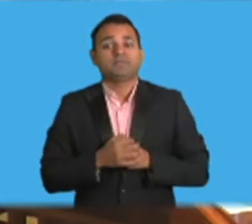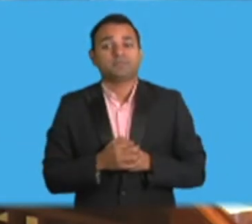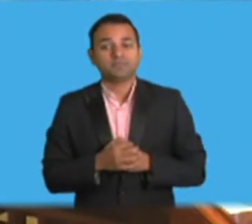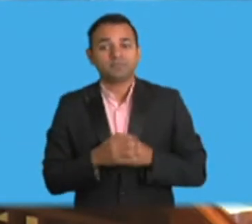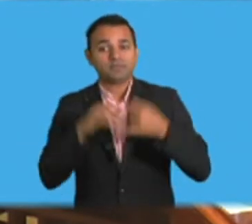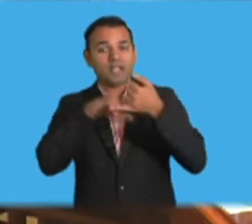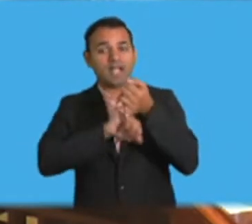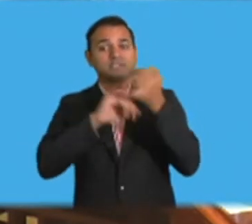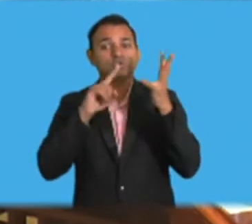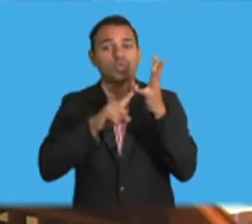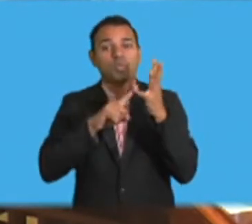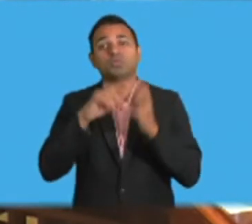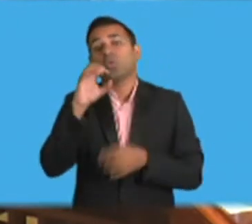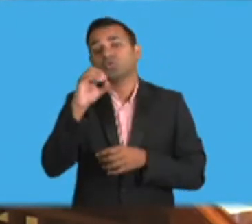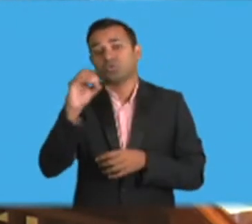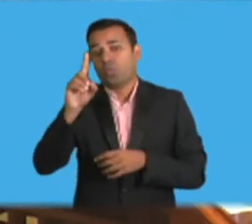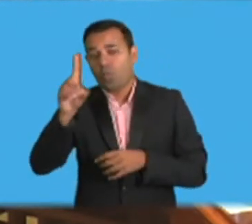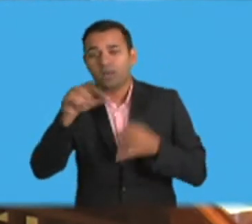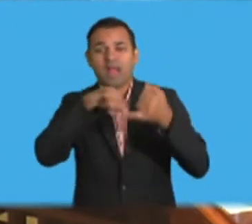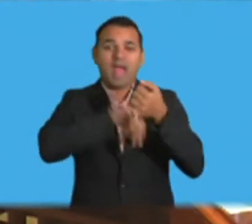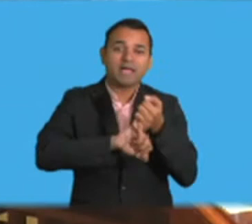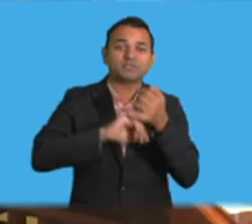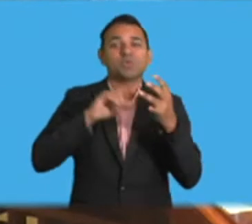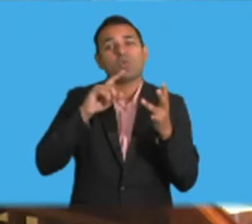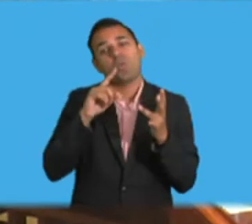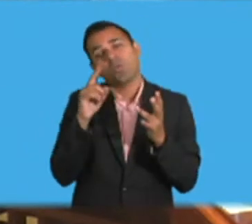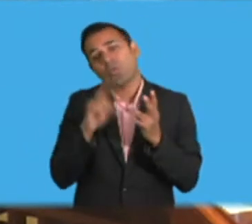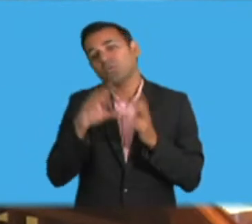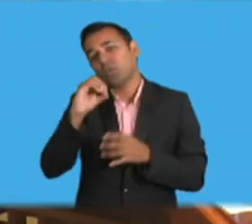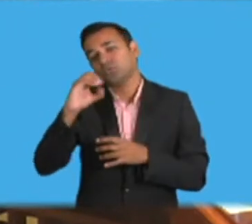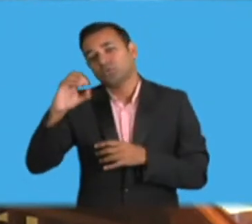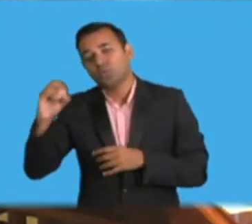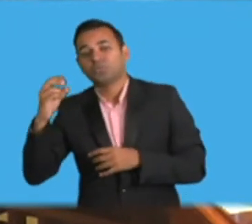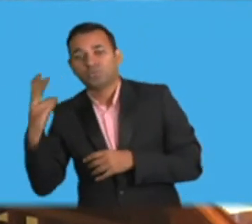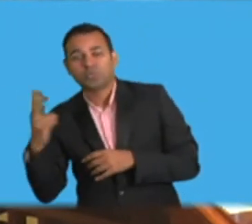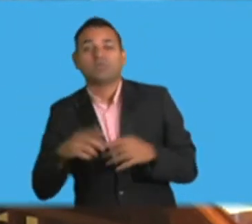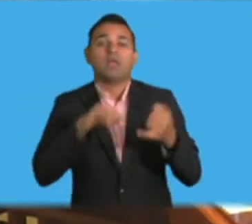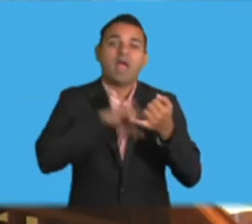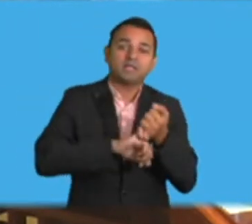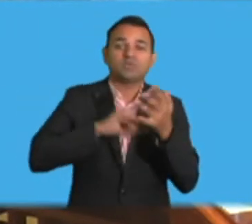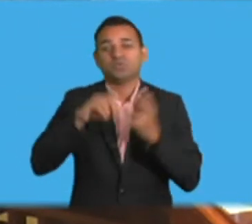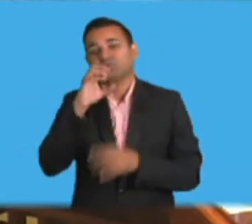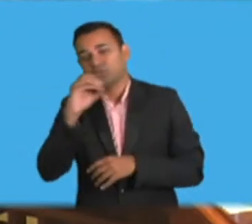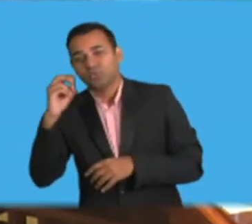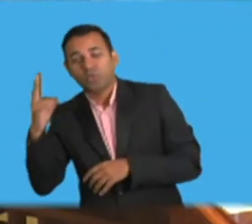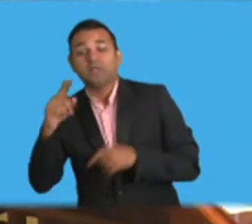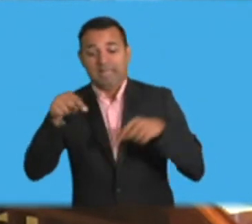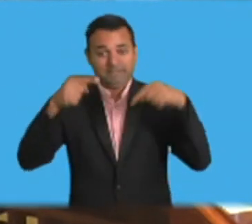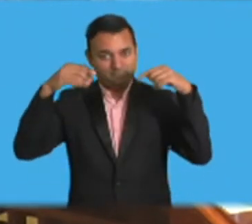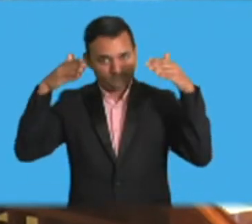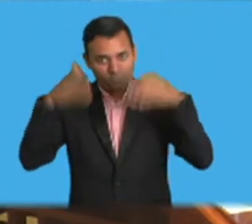SU001, SU002, SU003 and for Suva. The plate color for